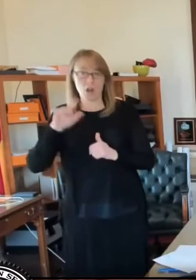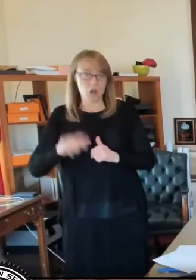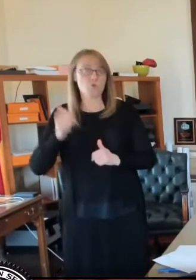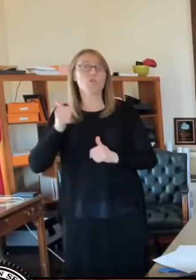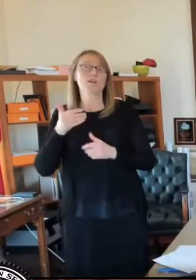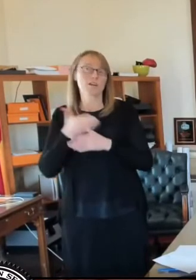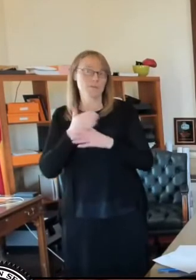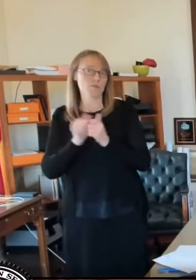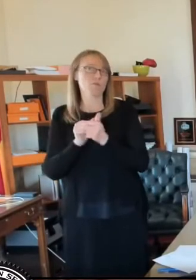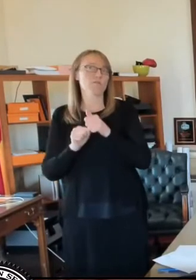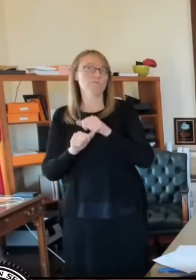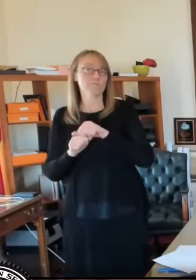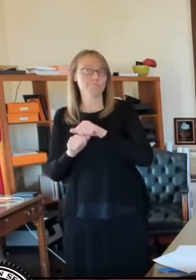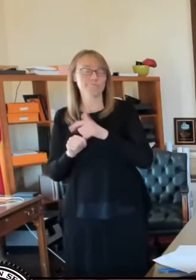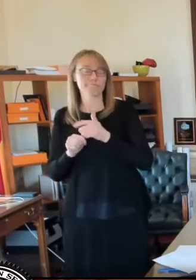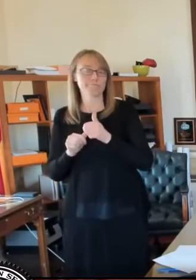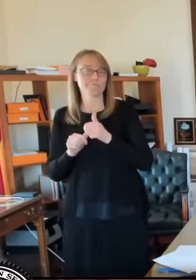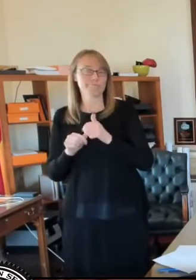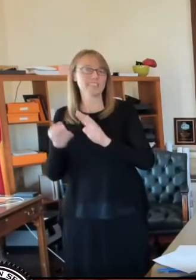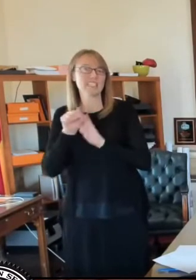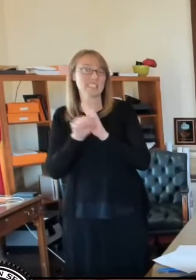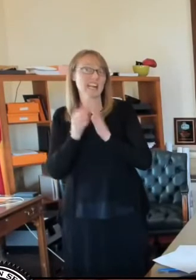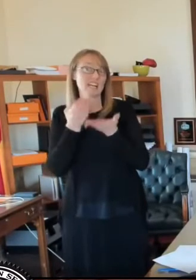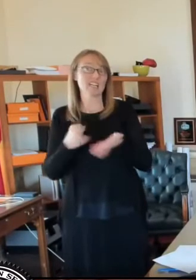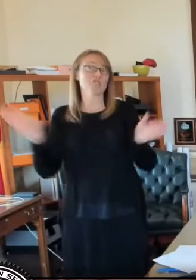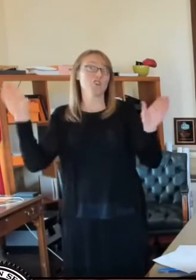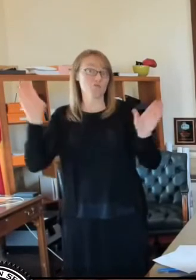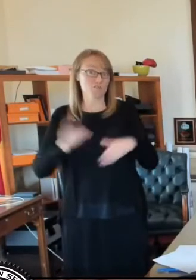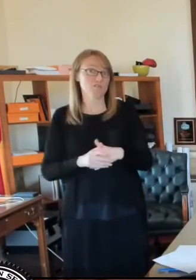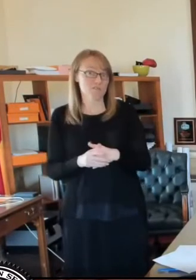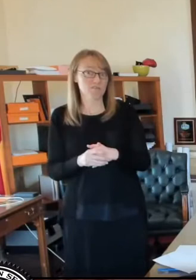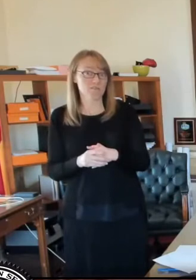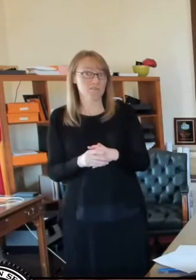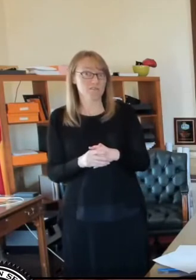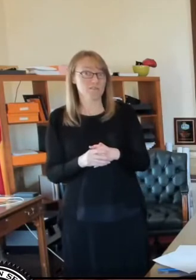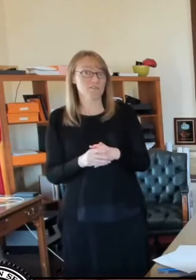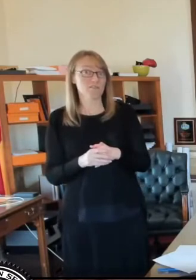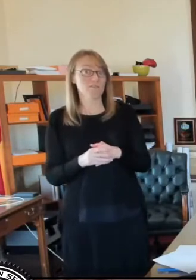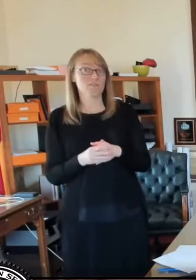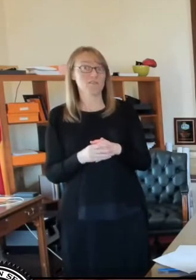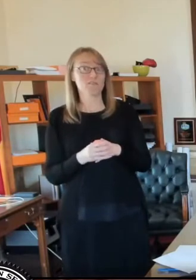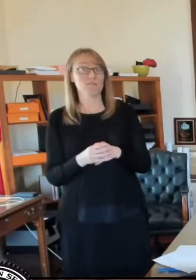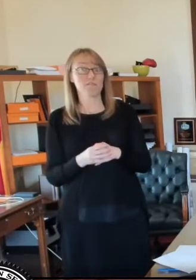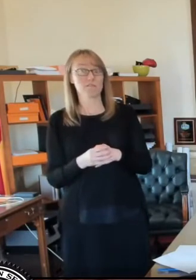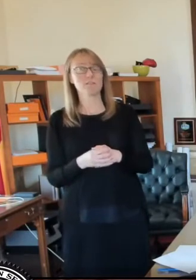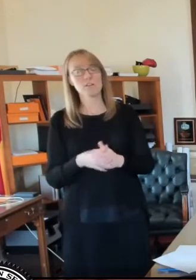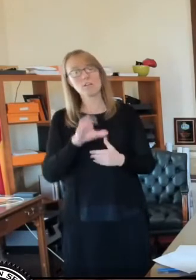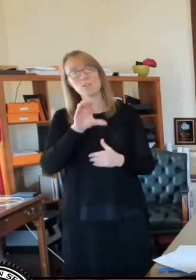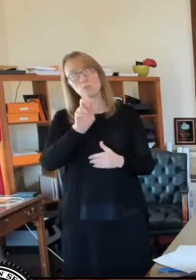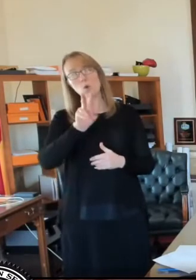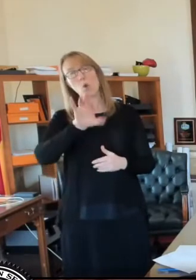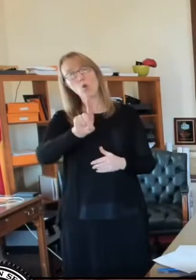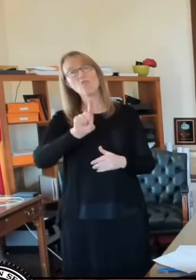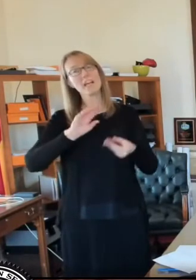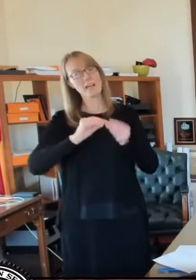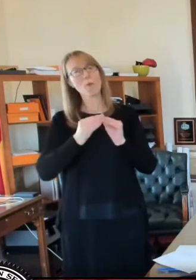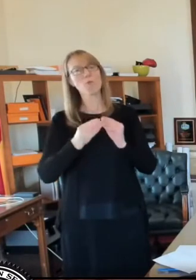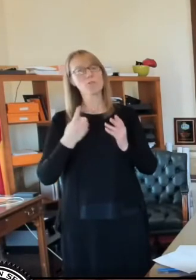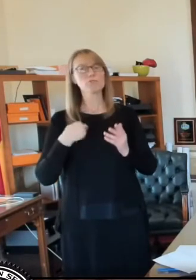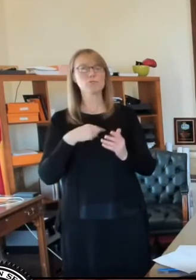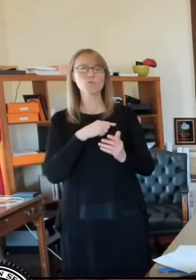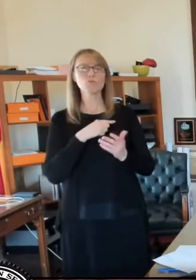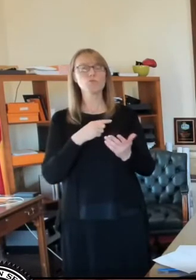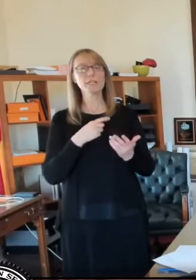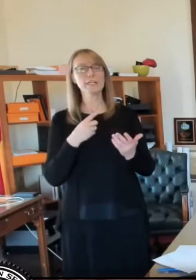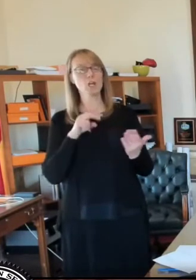counties. So those are the COVID numbers for today. We just, as you know, we look at these numbers every single